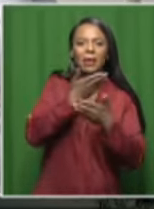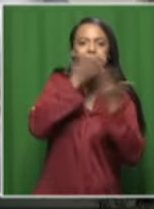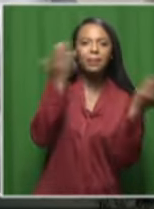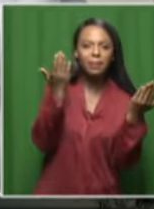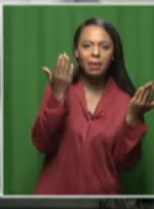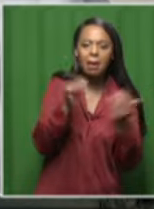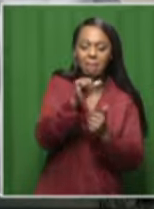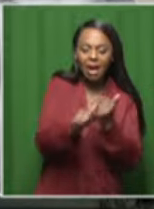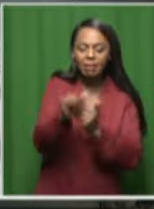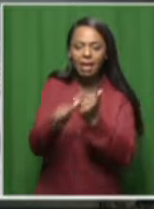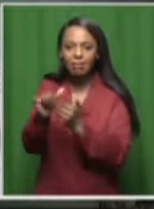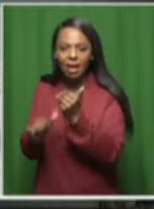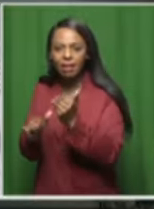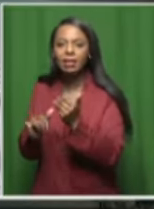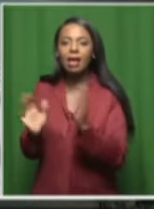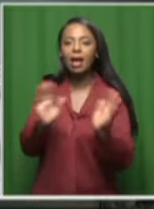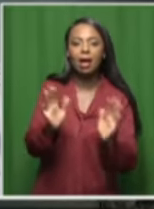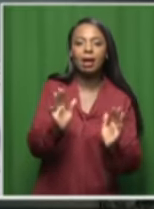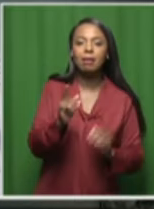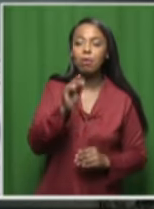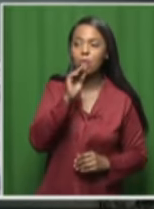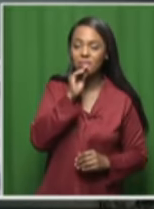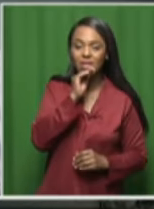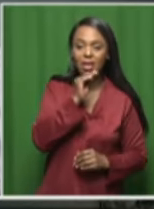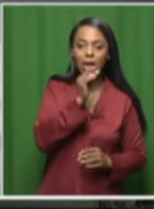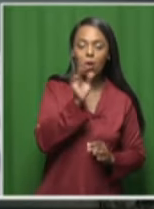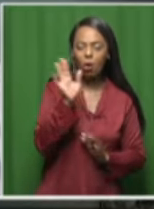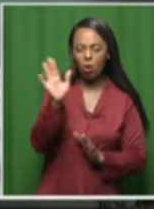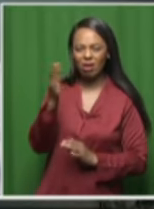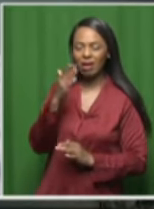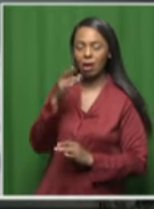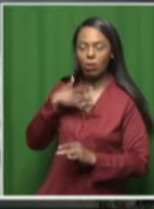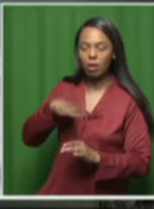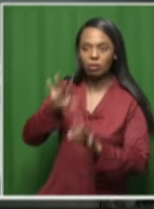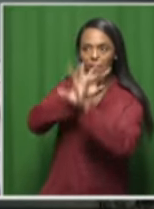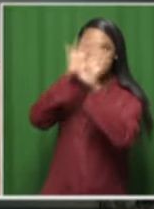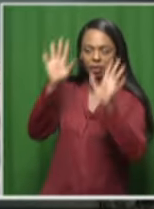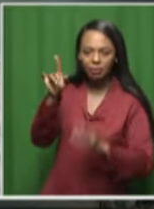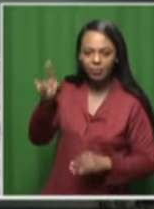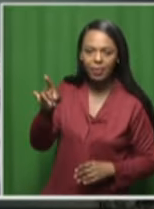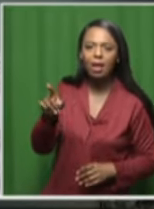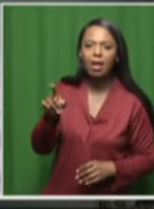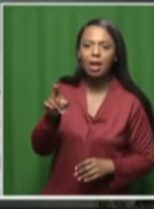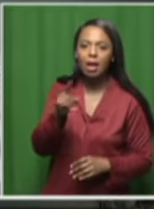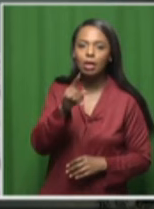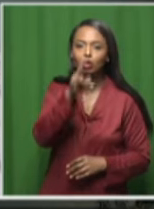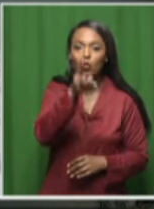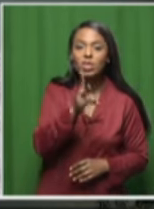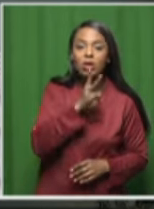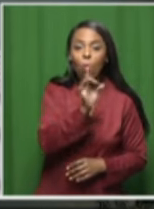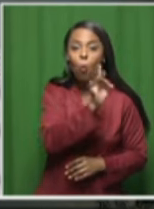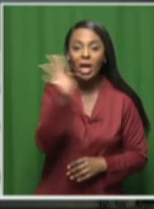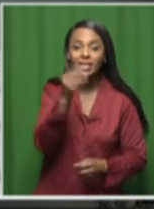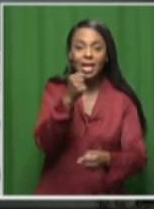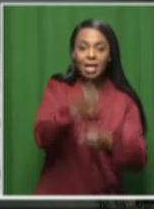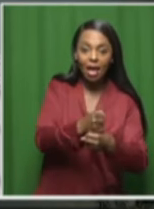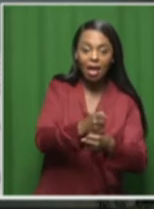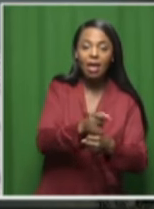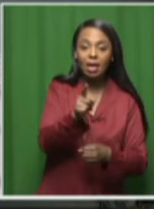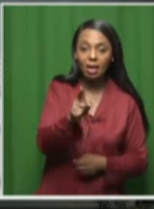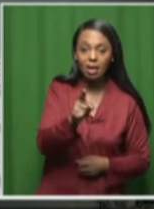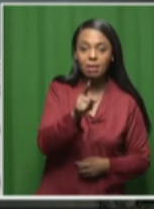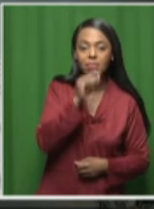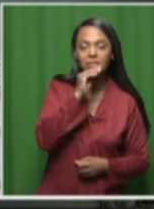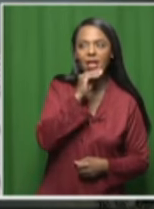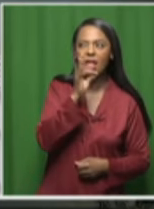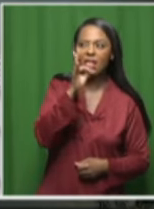month. Okay. So once a year, let's get this straight. Once a year, minimum 2,000. Looks like at this point, possibly going up to a maximum